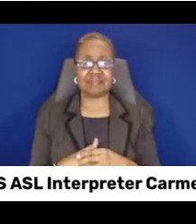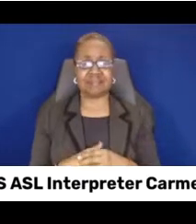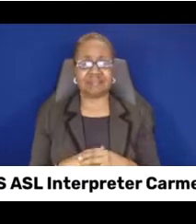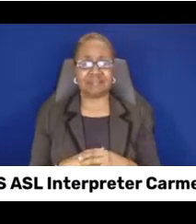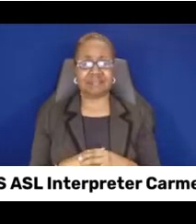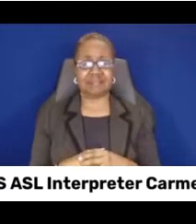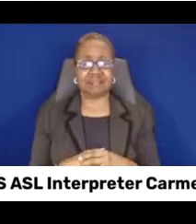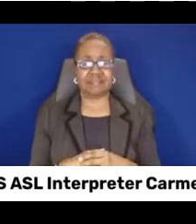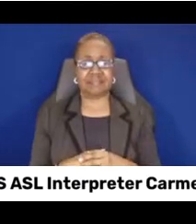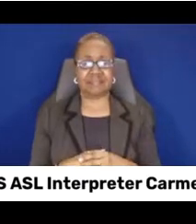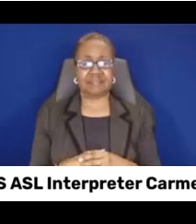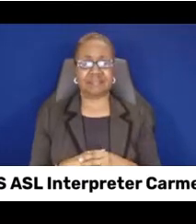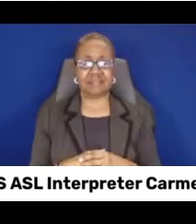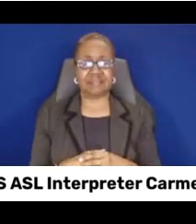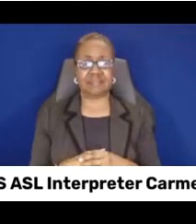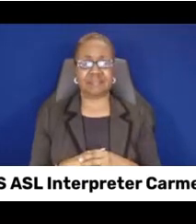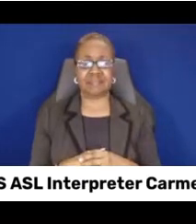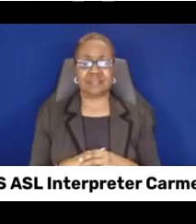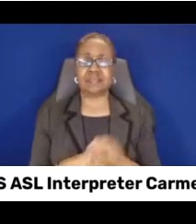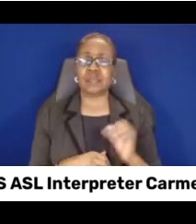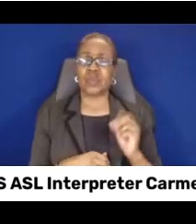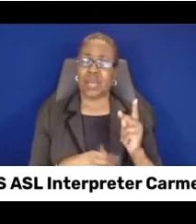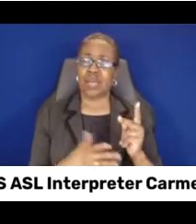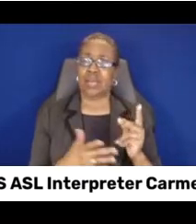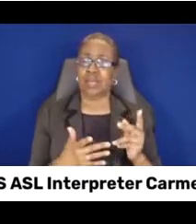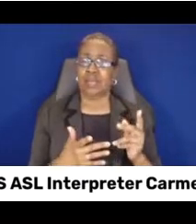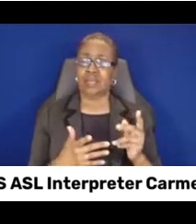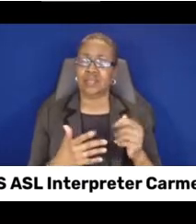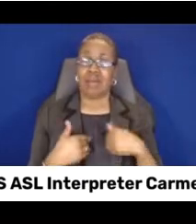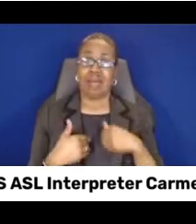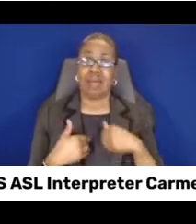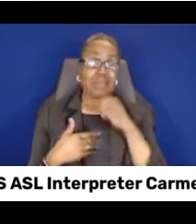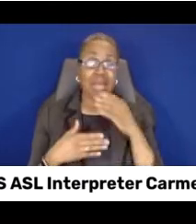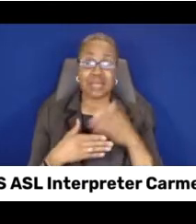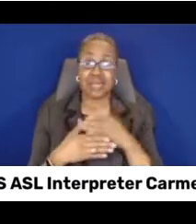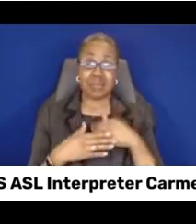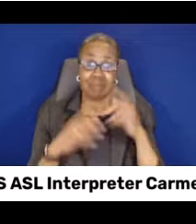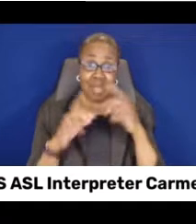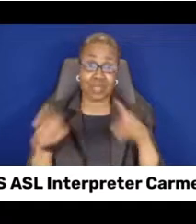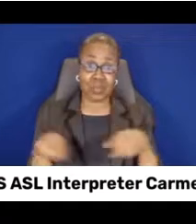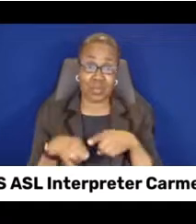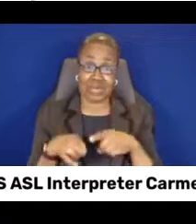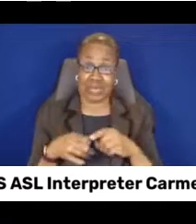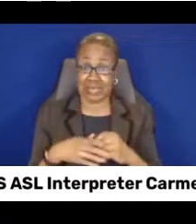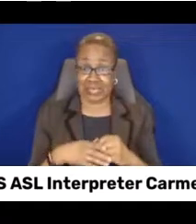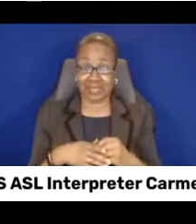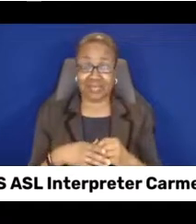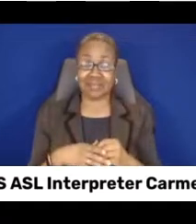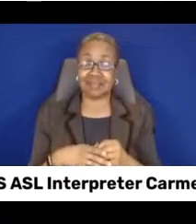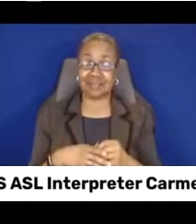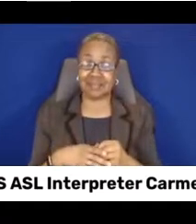I don't know what screen that is. Okay, so I am not sharing my screen apparently. Here, let me